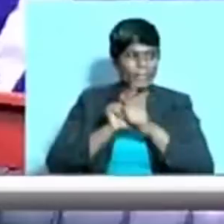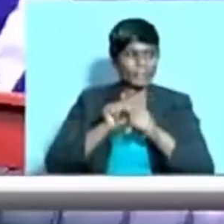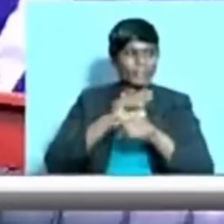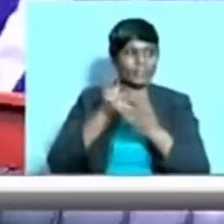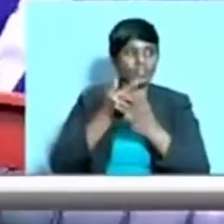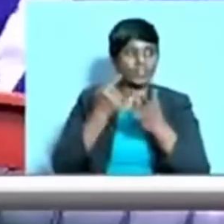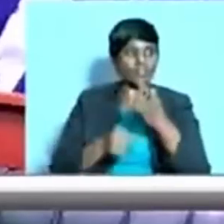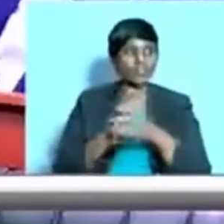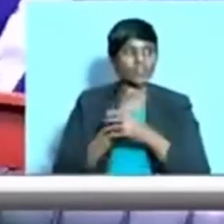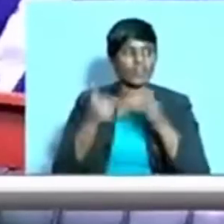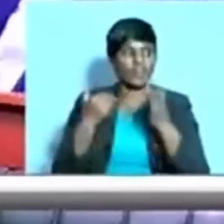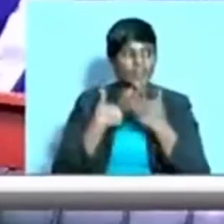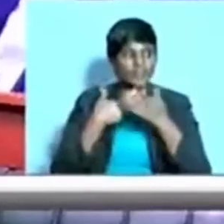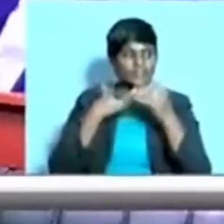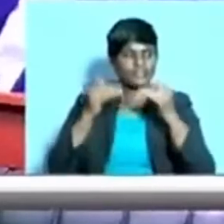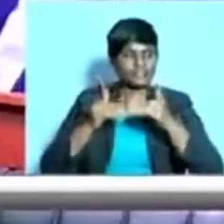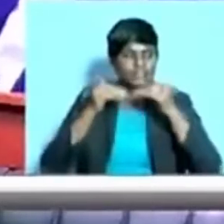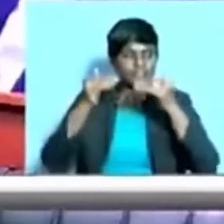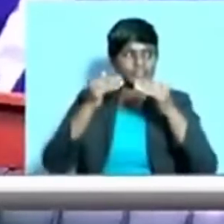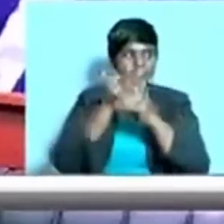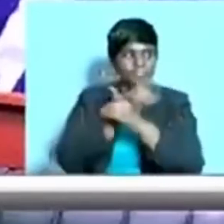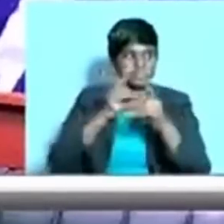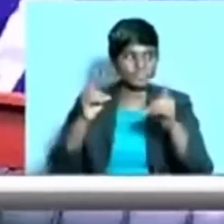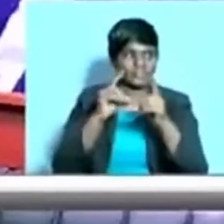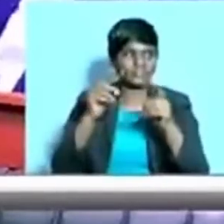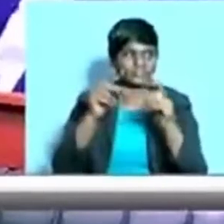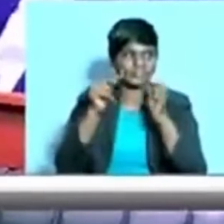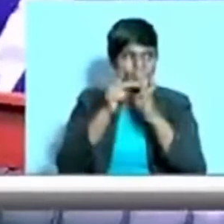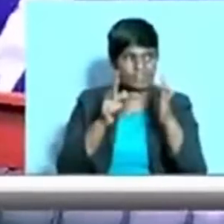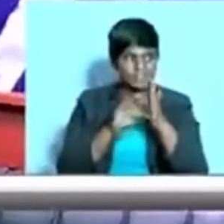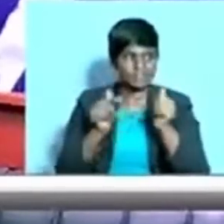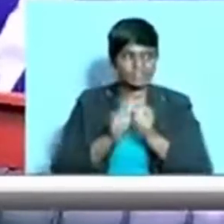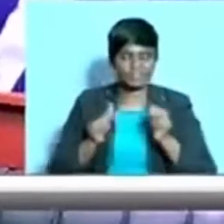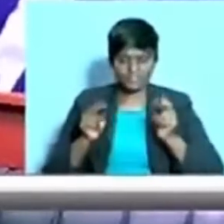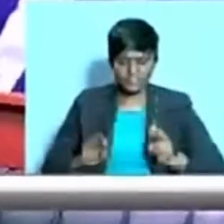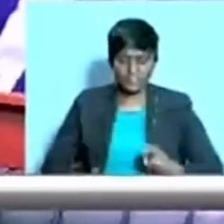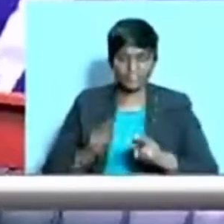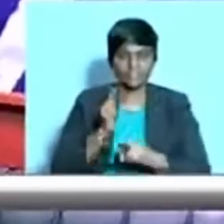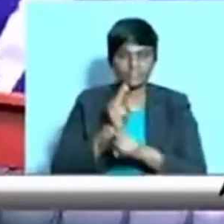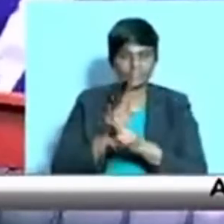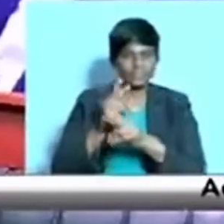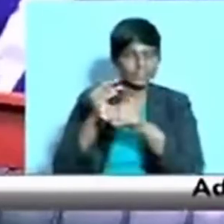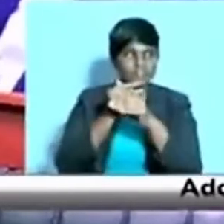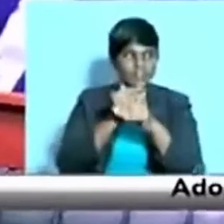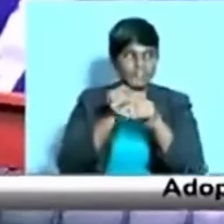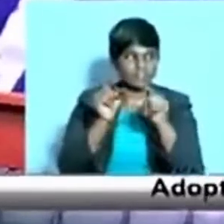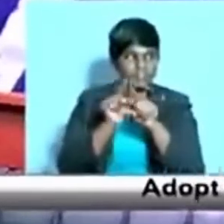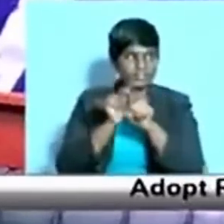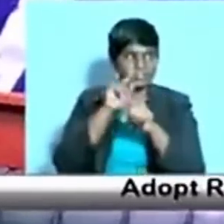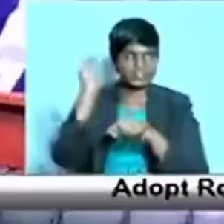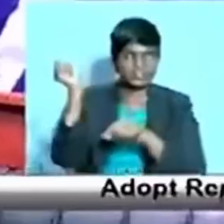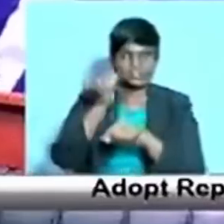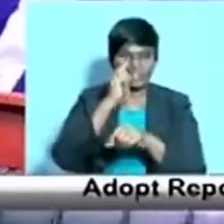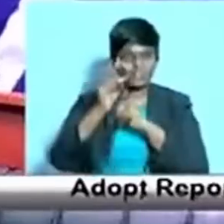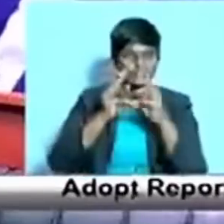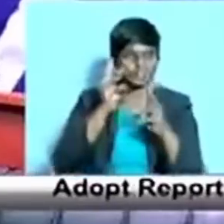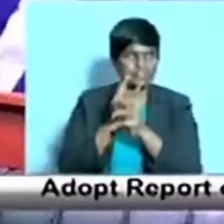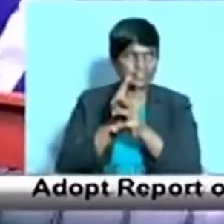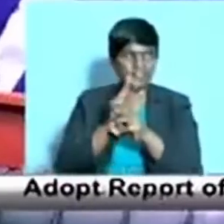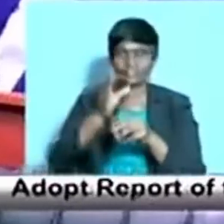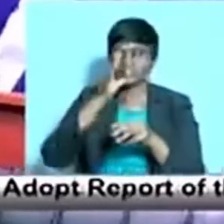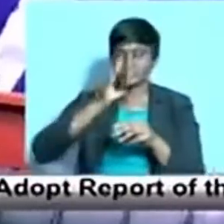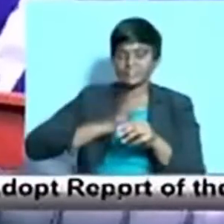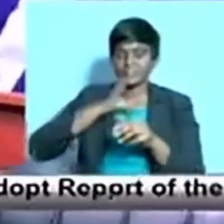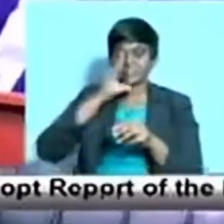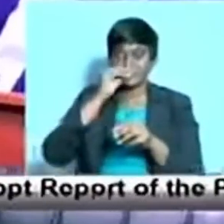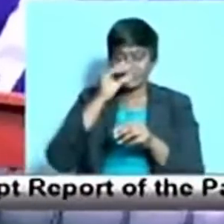well as advance democratic principles and human rights standards worldwide. Madam